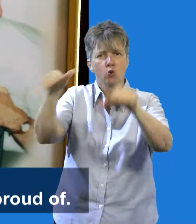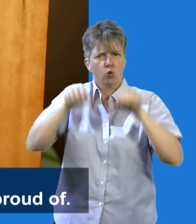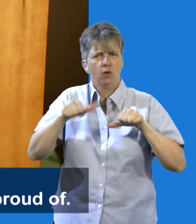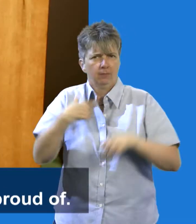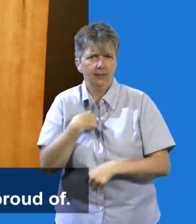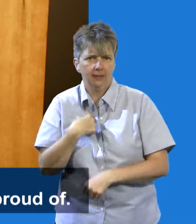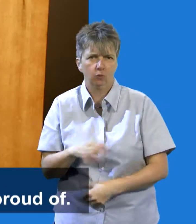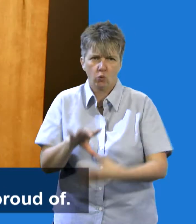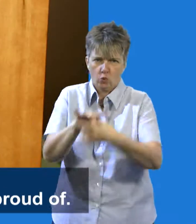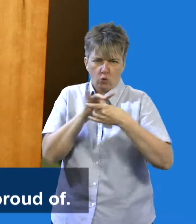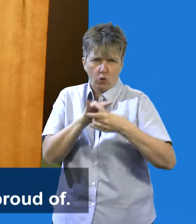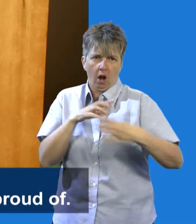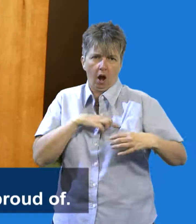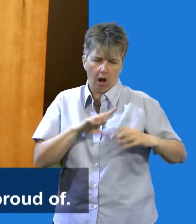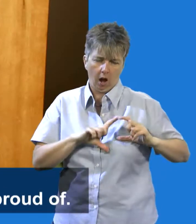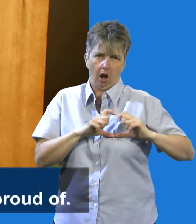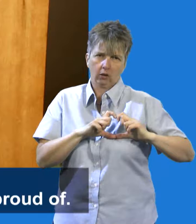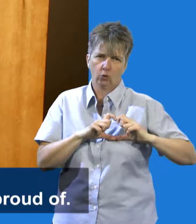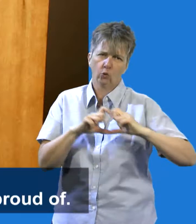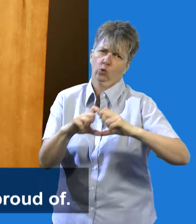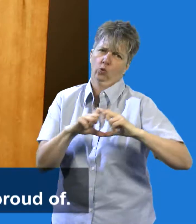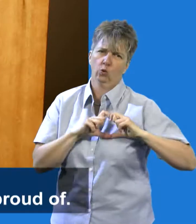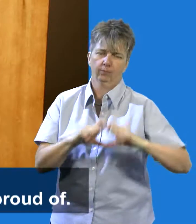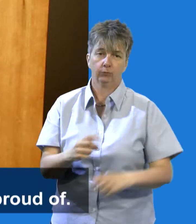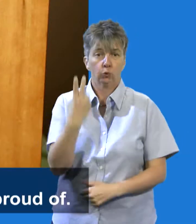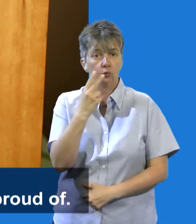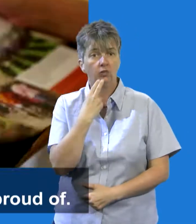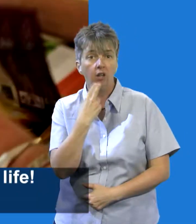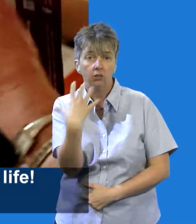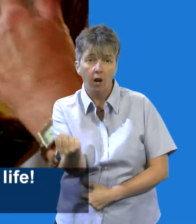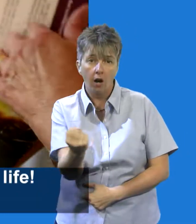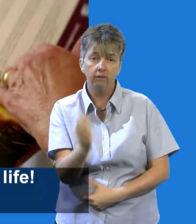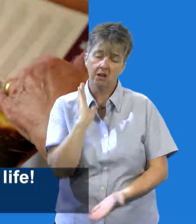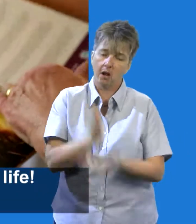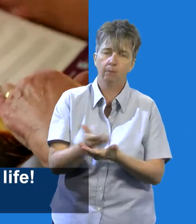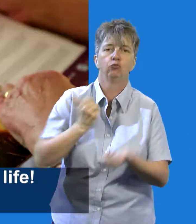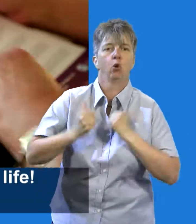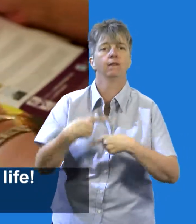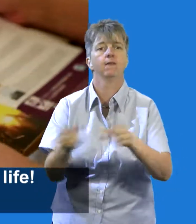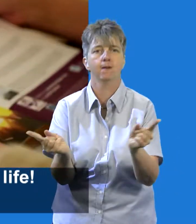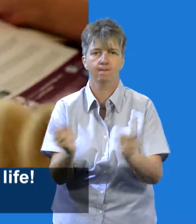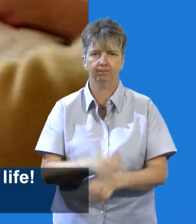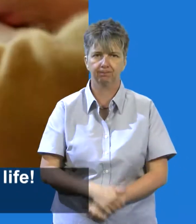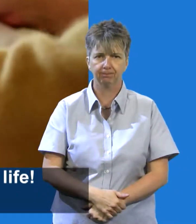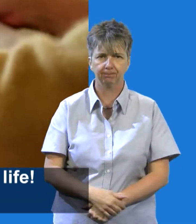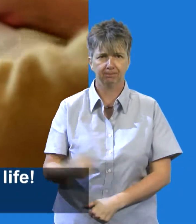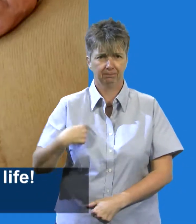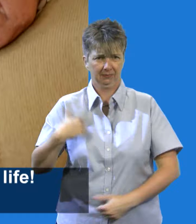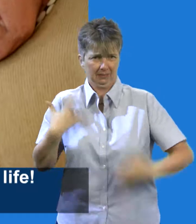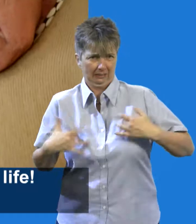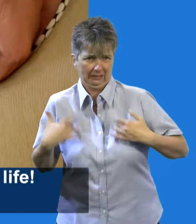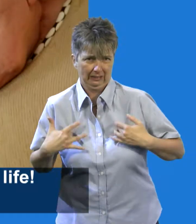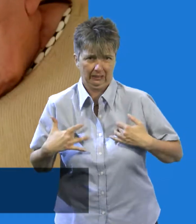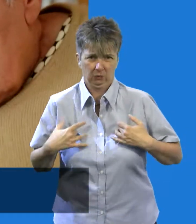soulmates. I've got 2 sons who I'm really proud of. I suppose my passions